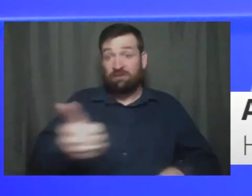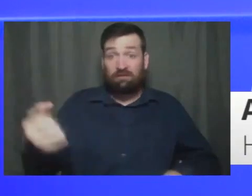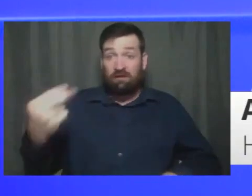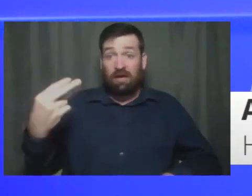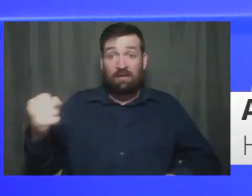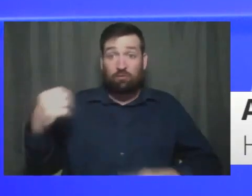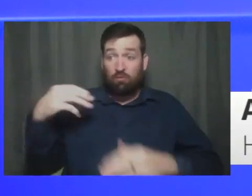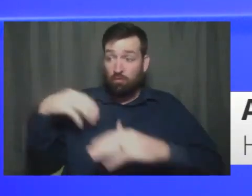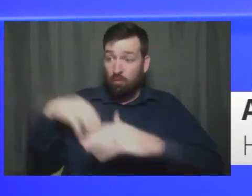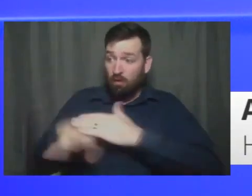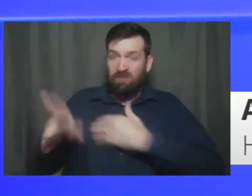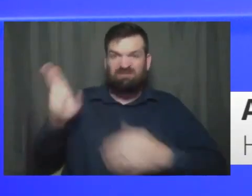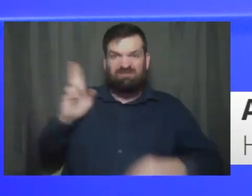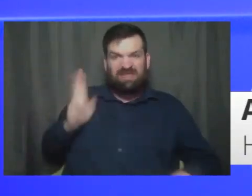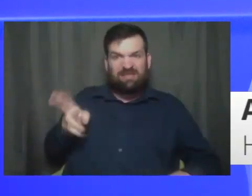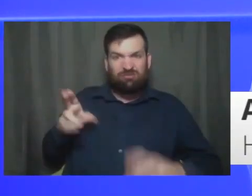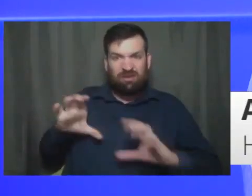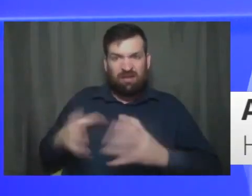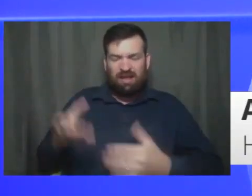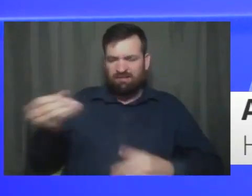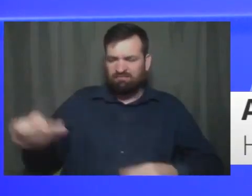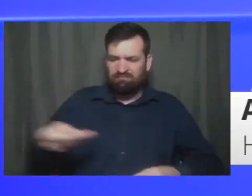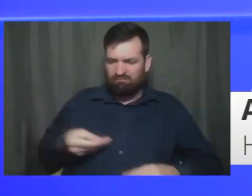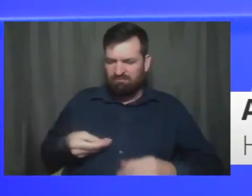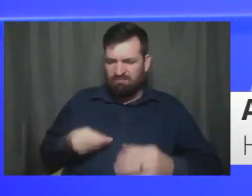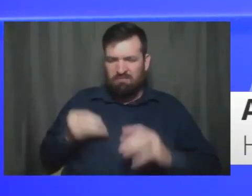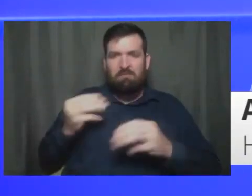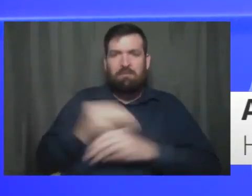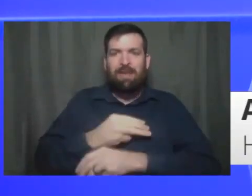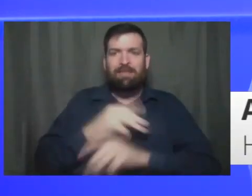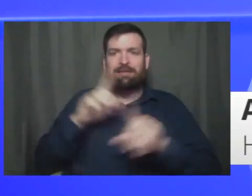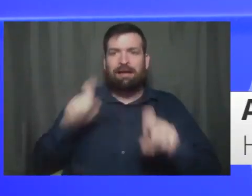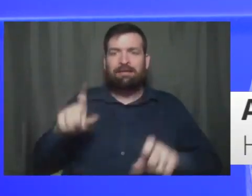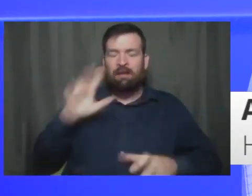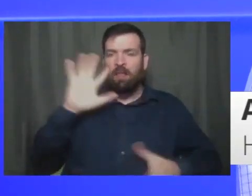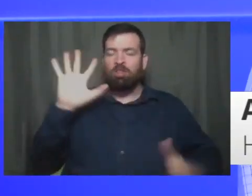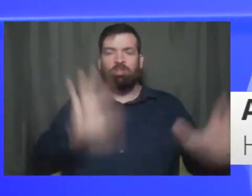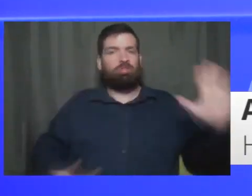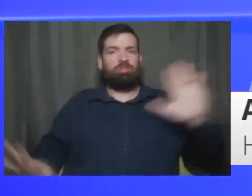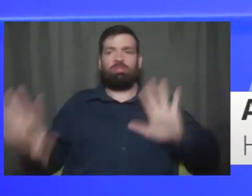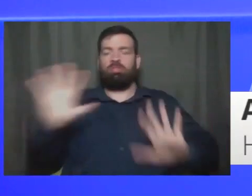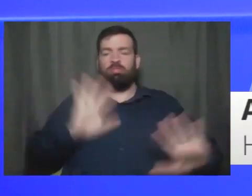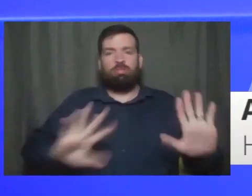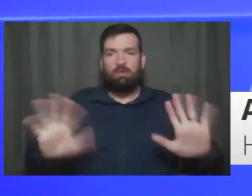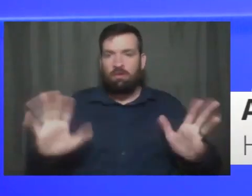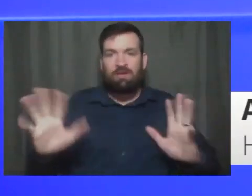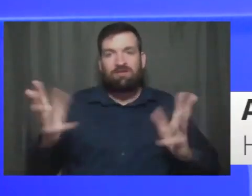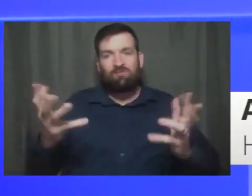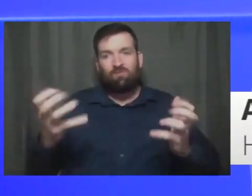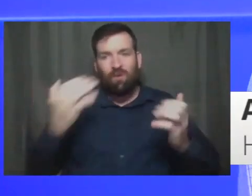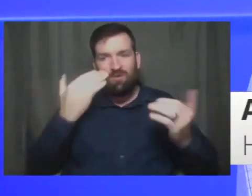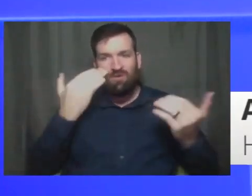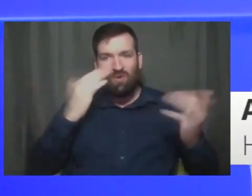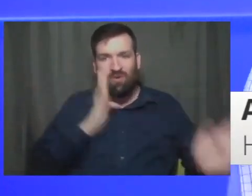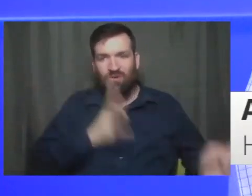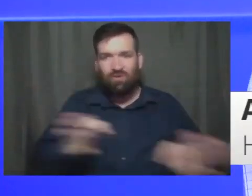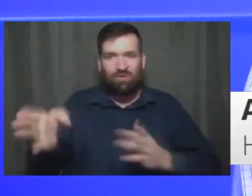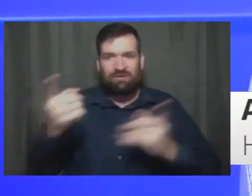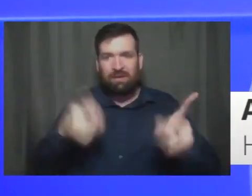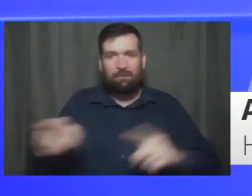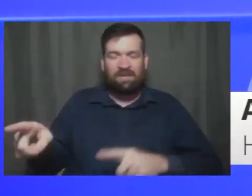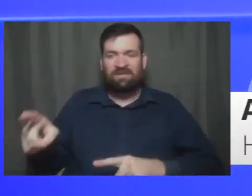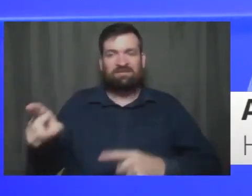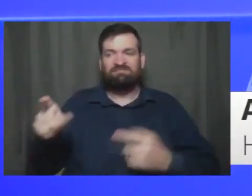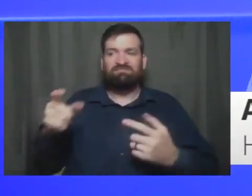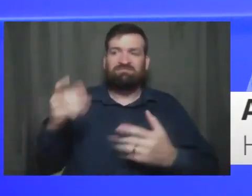history class and you're handed a math test, that's completely disorienting. So we kind of want to know what's happening, and we've been lacking information, getting some information